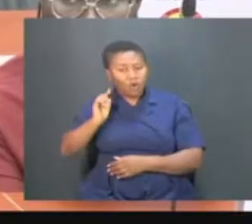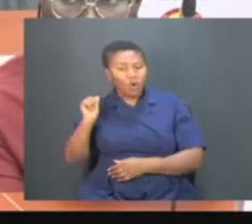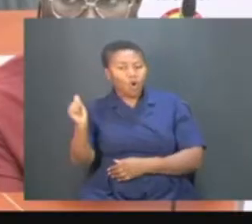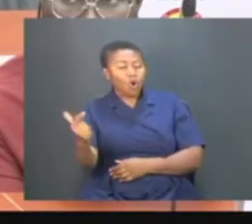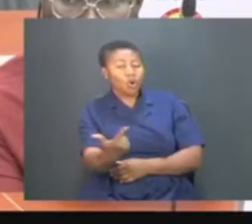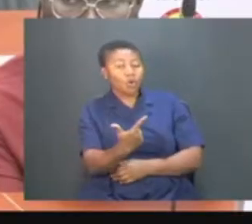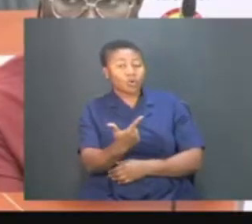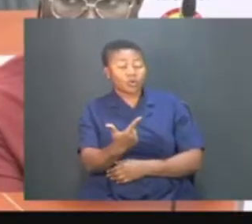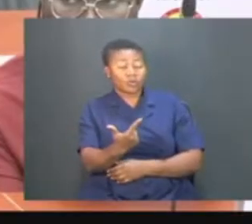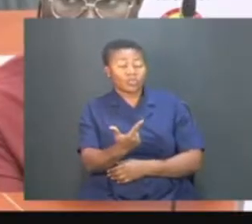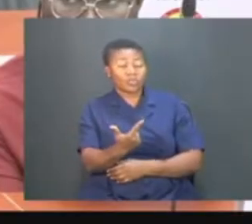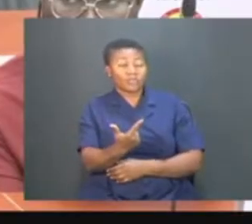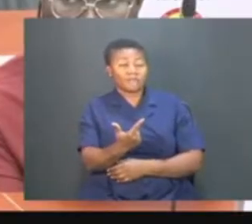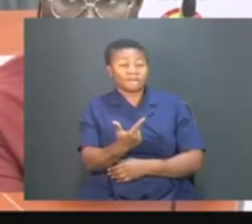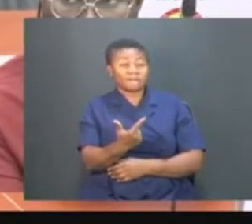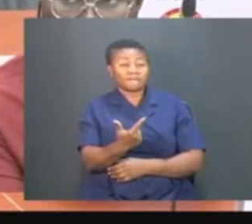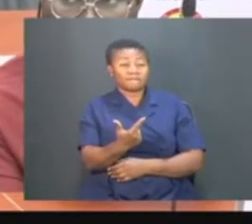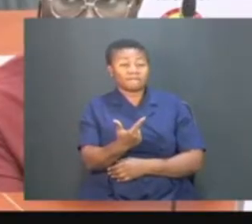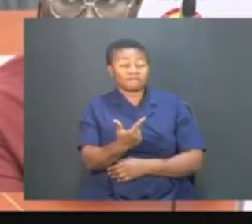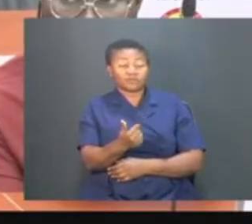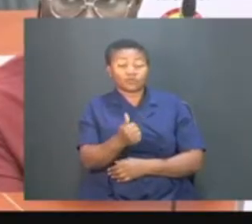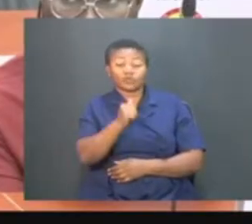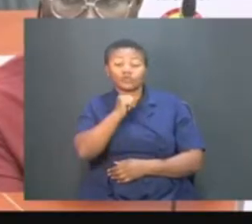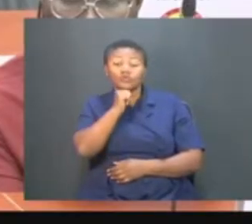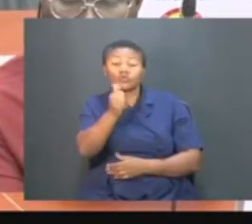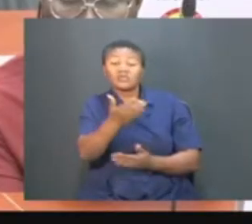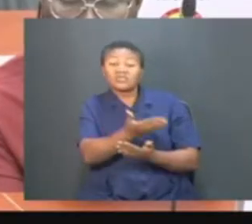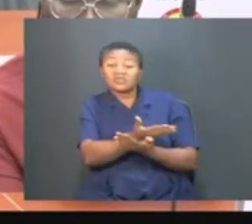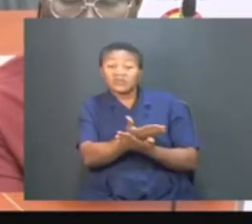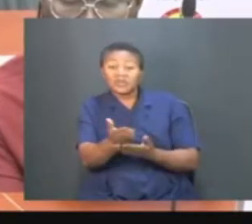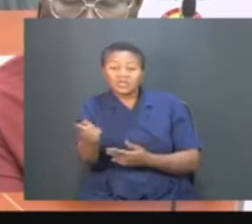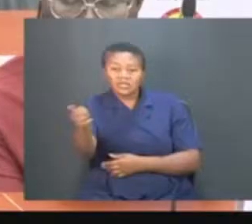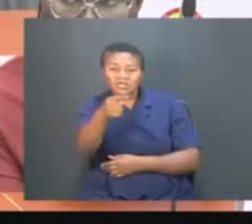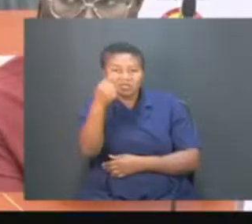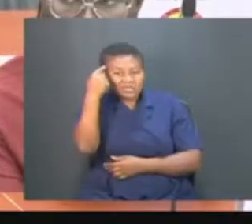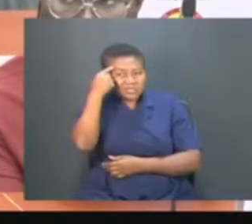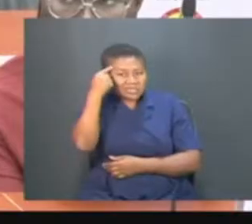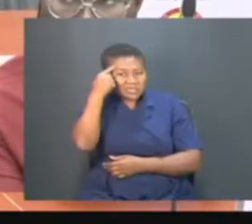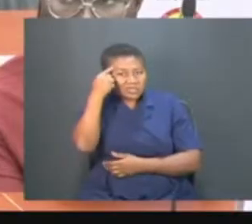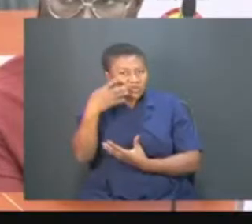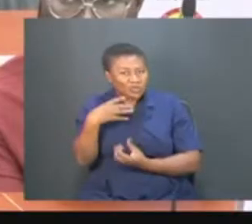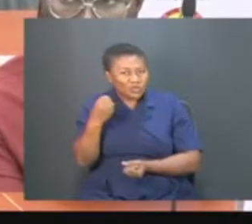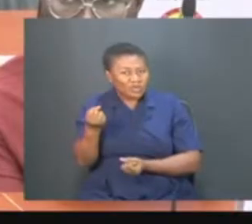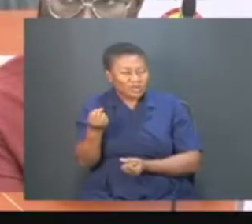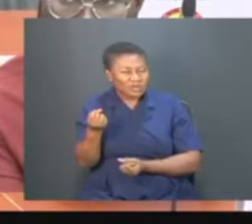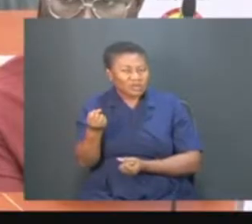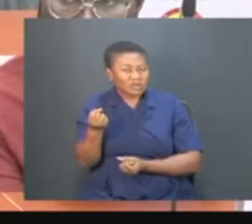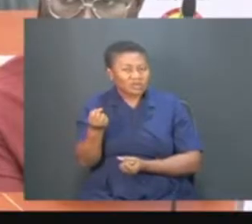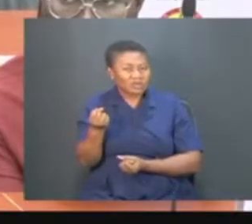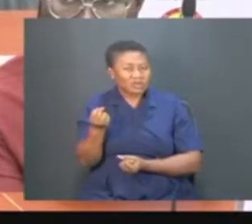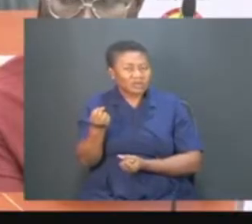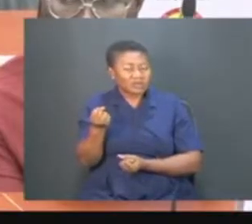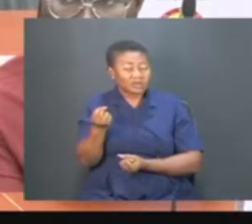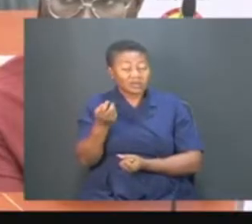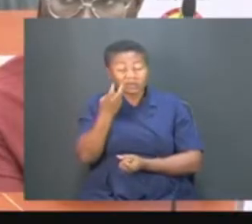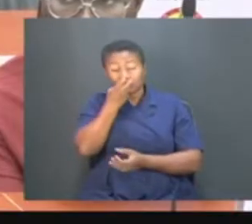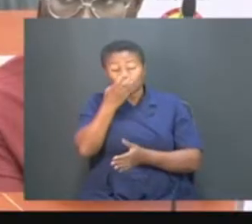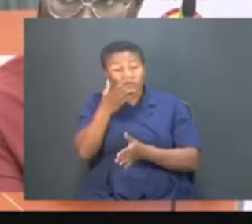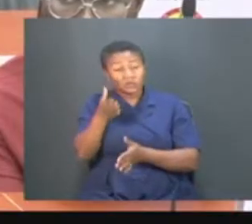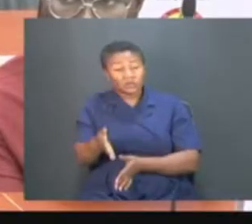community, it is not something they've thought through. I'm not saying it's not a good thing. Mr. Speaker,